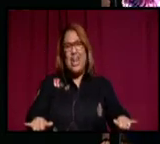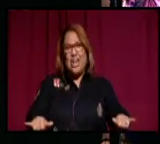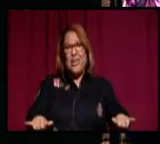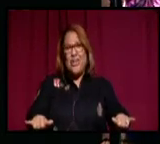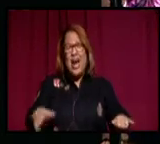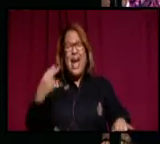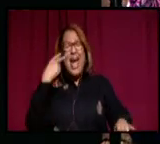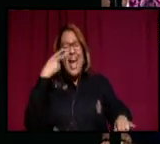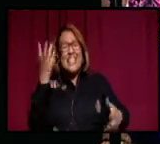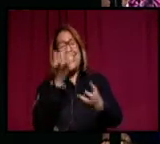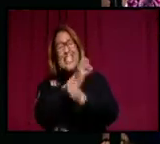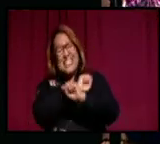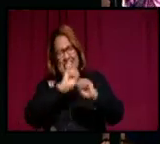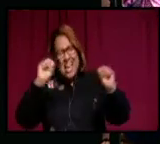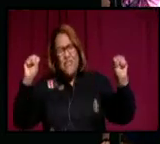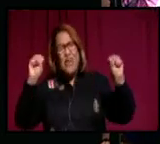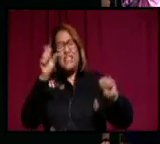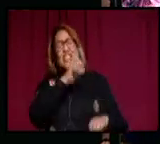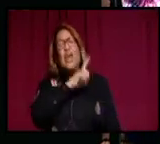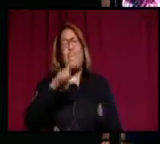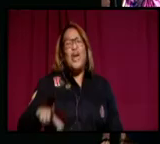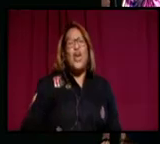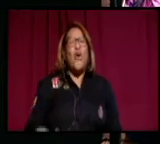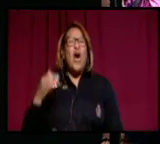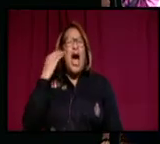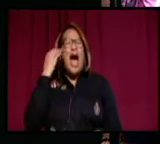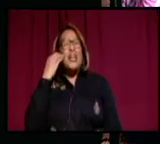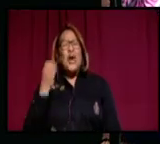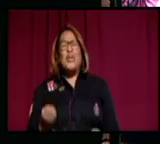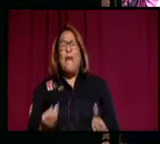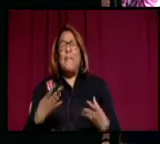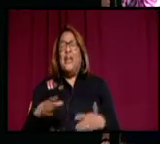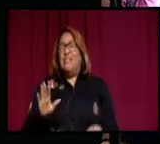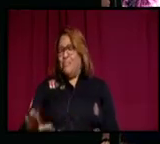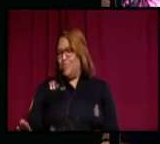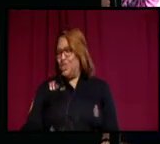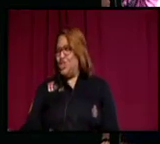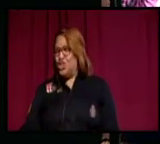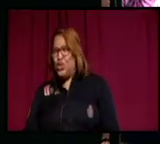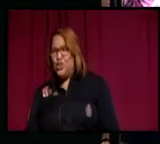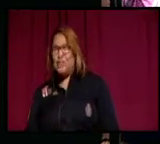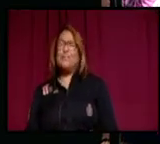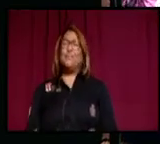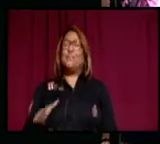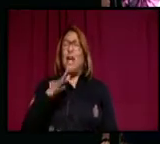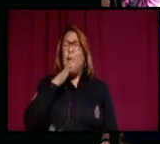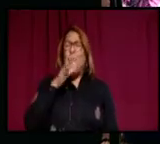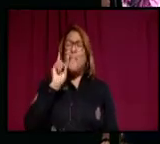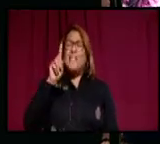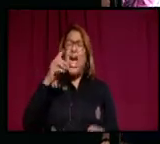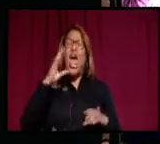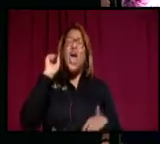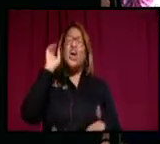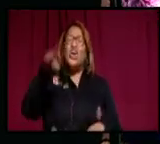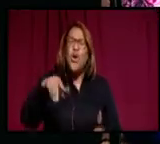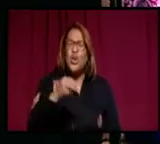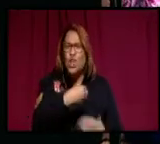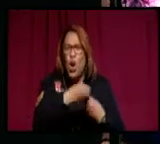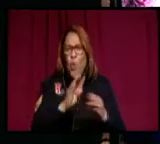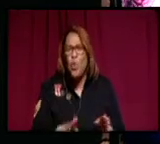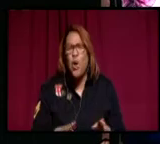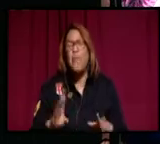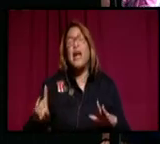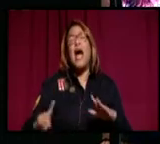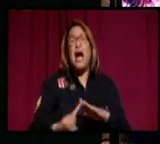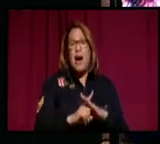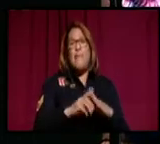the salvation of the Lord. I know that many of you remember when you were children how mama used to say, go to your room and I'll be up there a